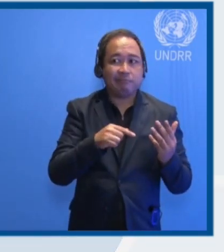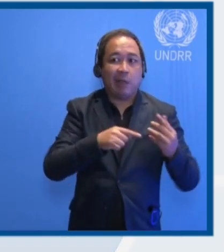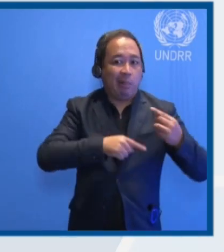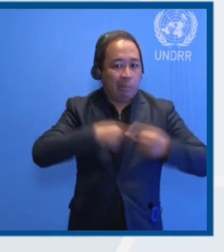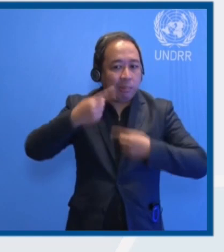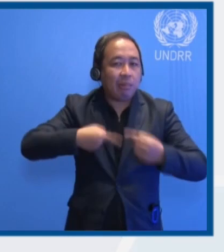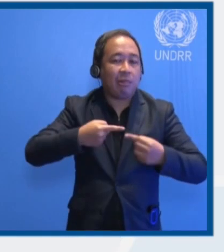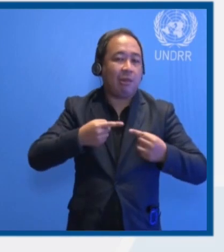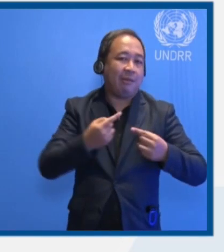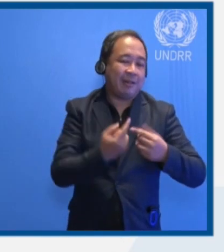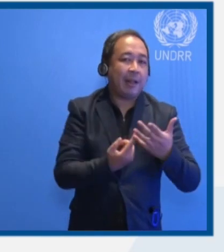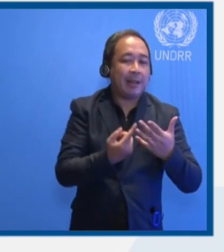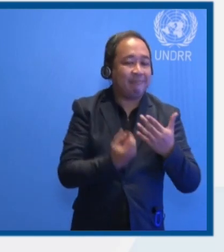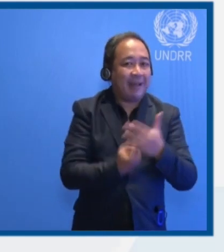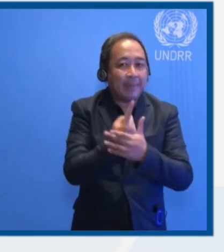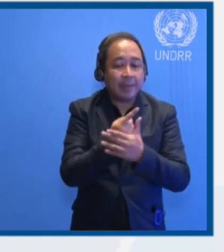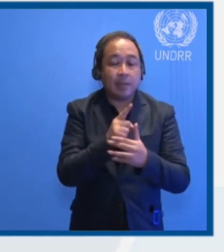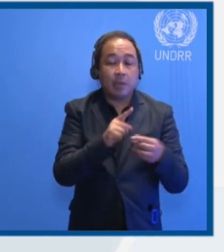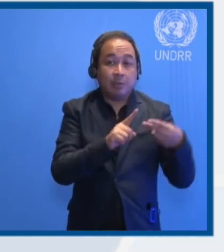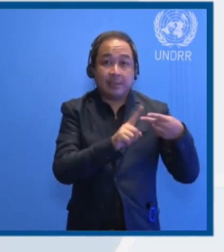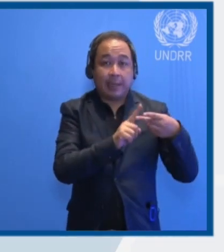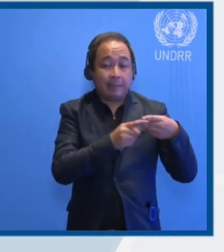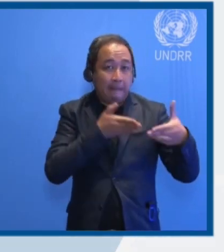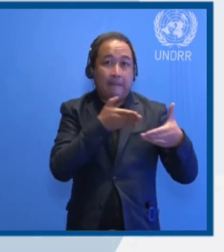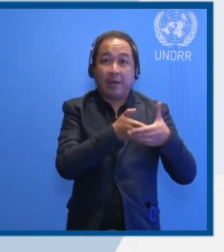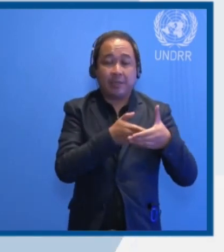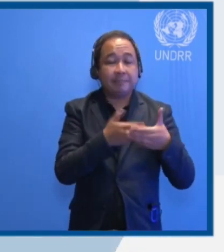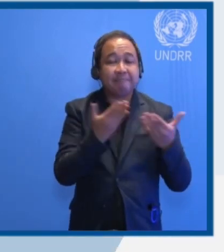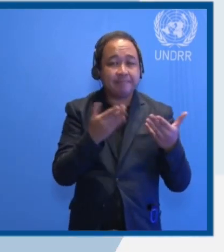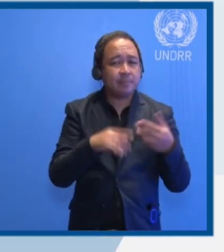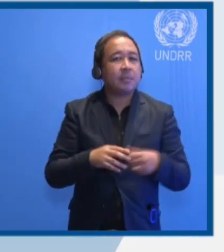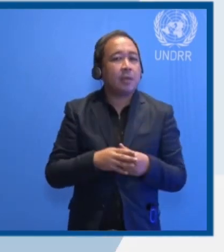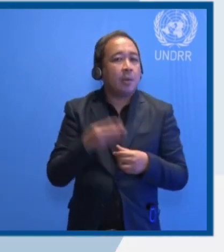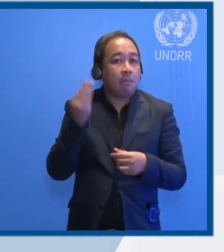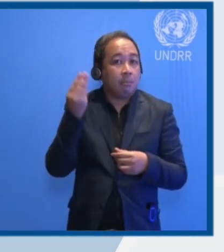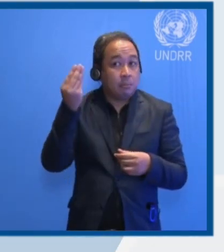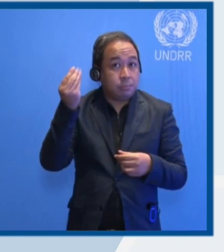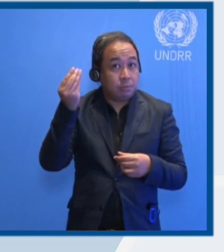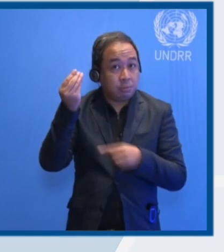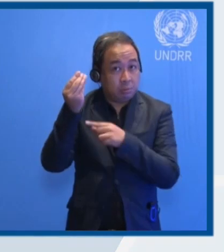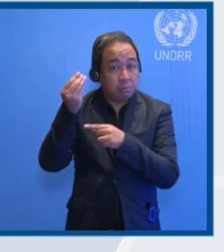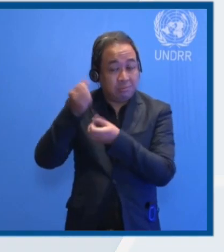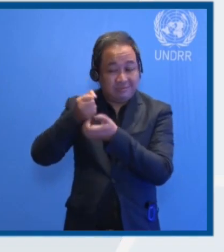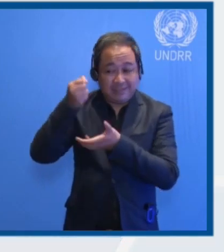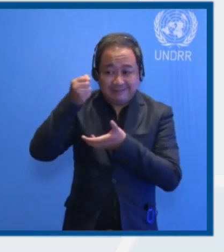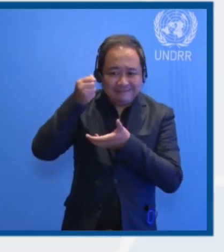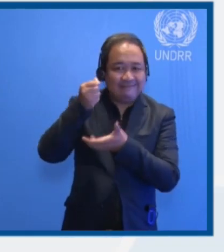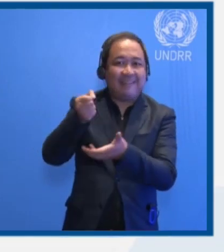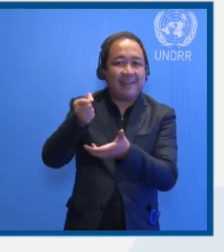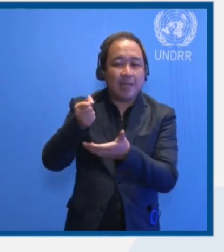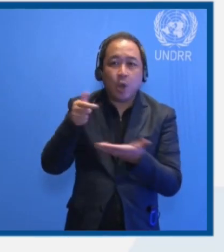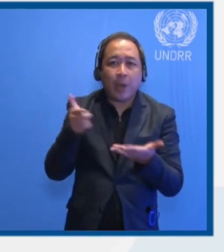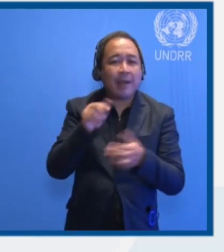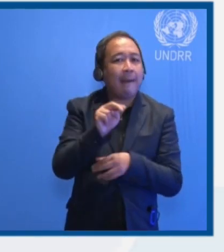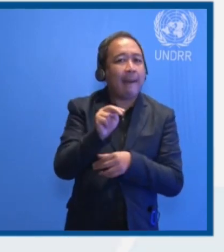that's is a barrier is the fact that financing is often not channeled to the right nature-based solutions. And